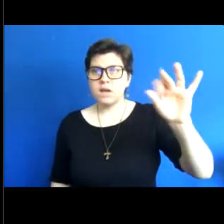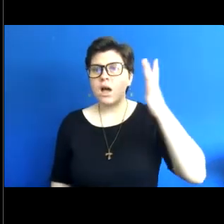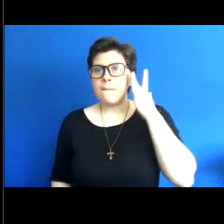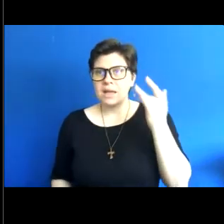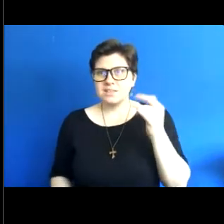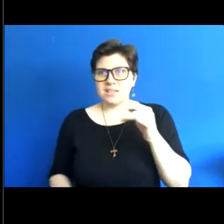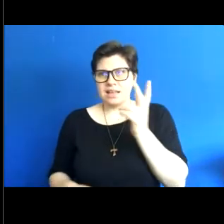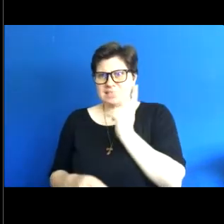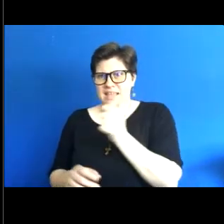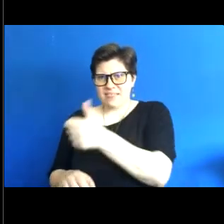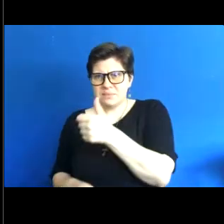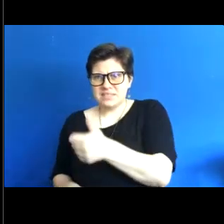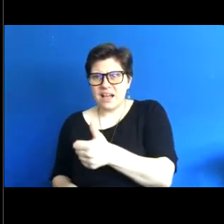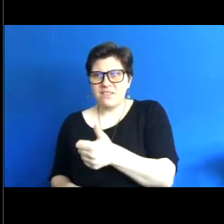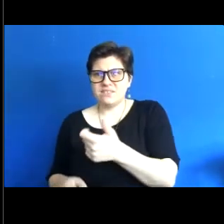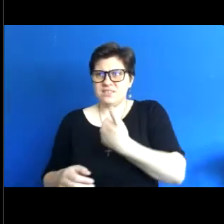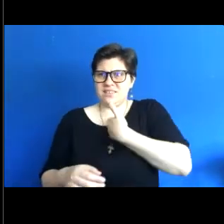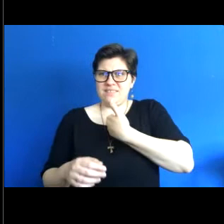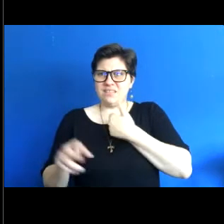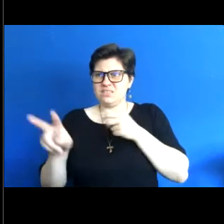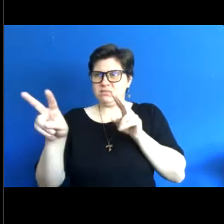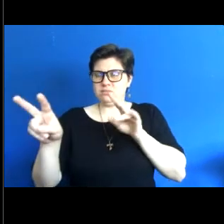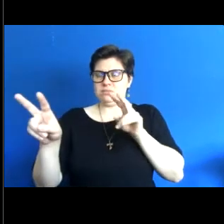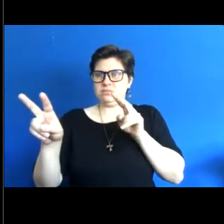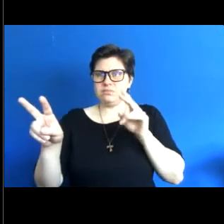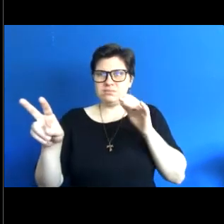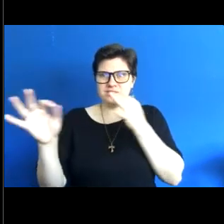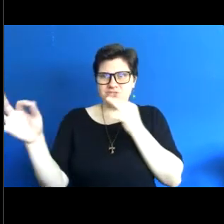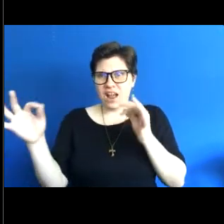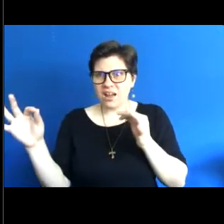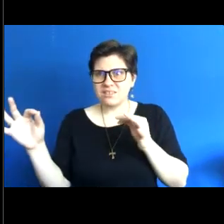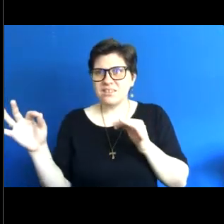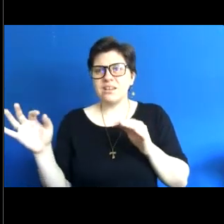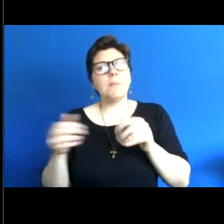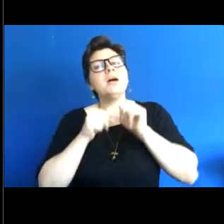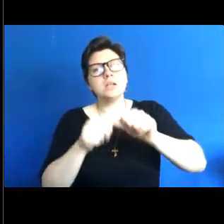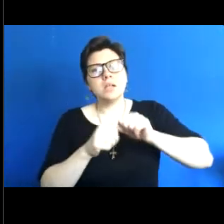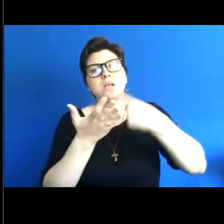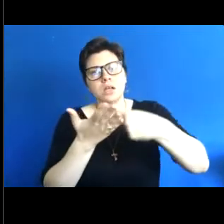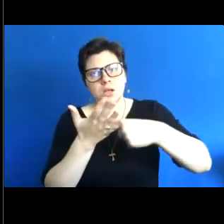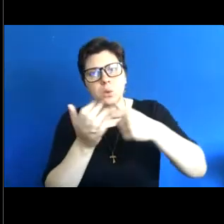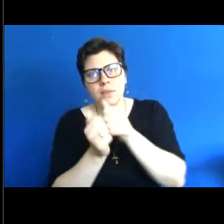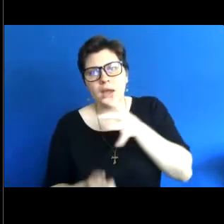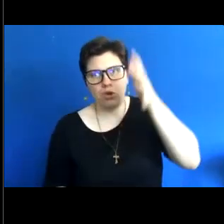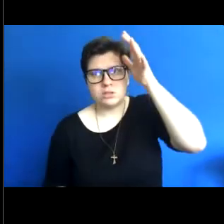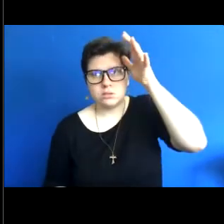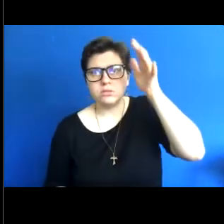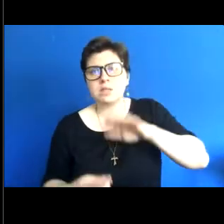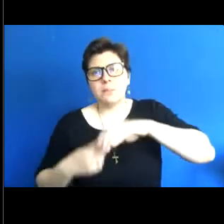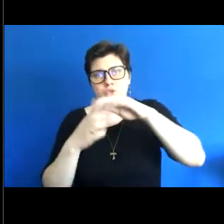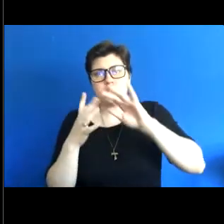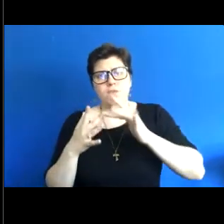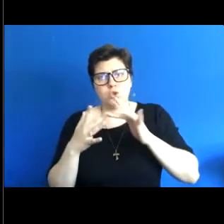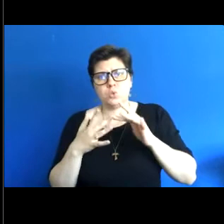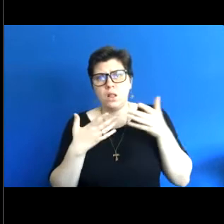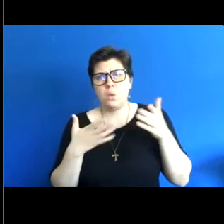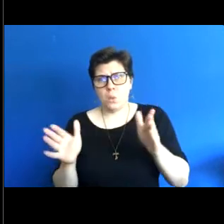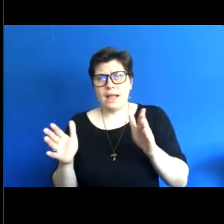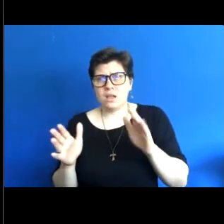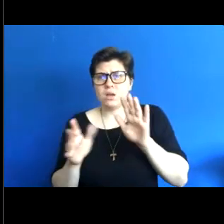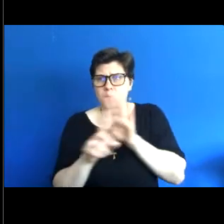the image of themselves. So again, let's just keep the conversations going, especially in those virtual environments where we know we